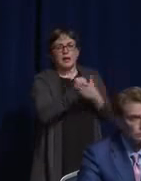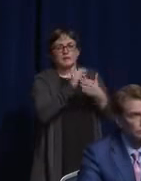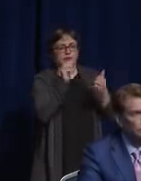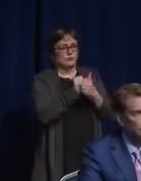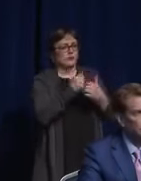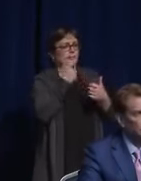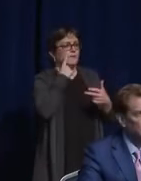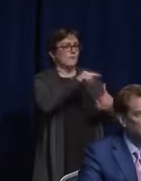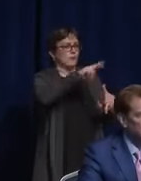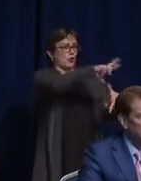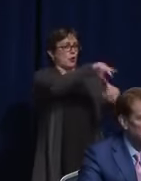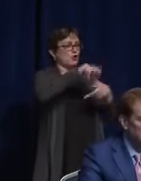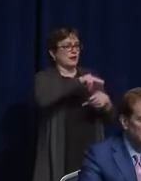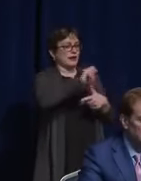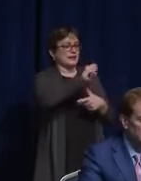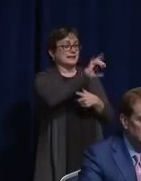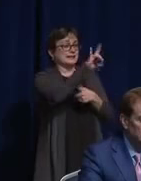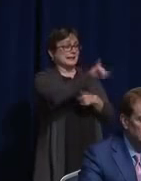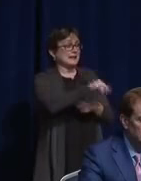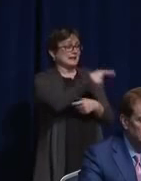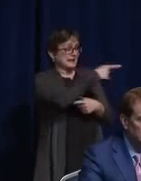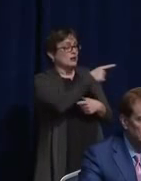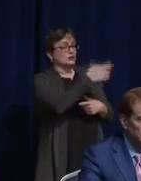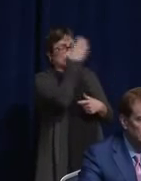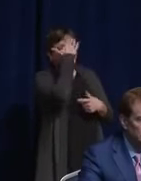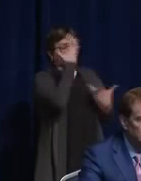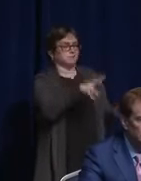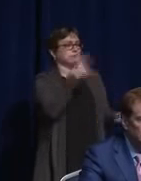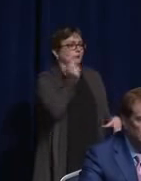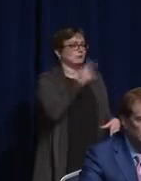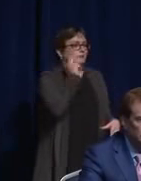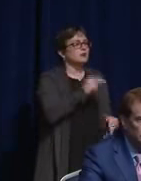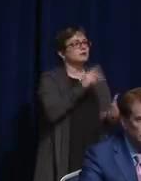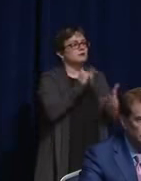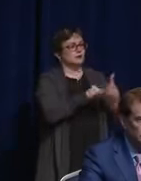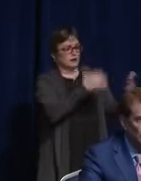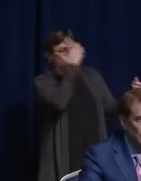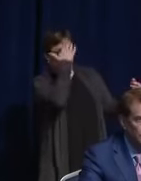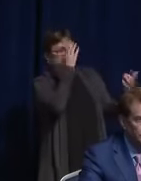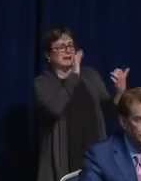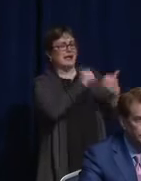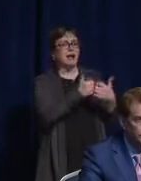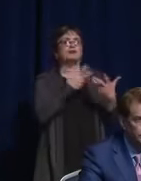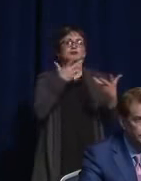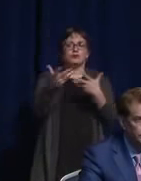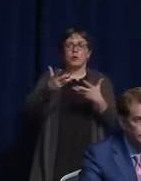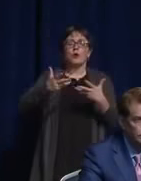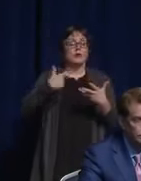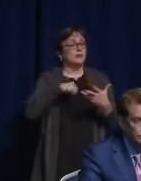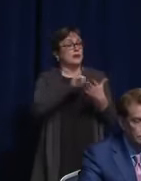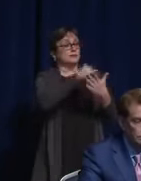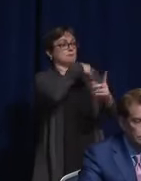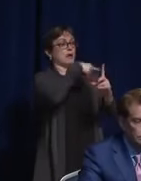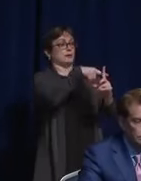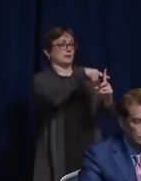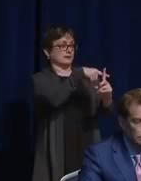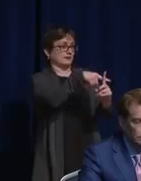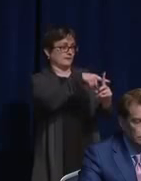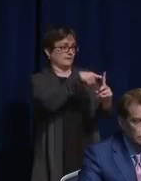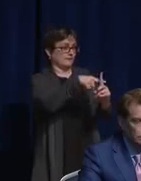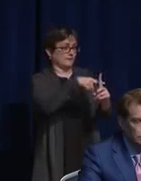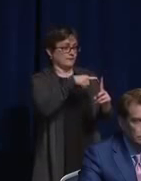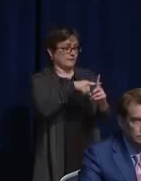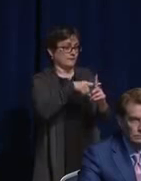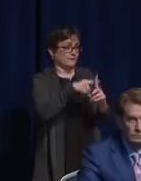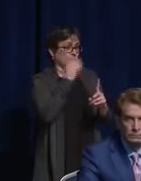Dan and his team. They have lived this, so this caution comes from experience. This is certainly good news, but, and